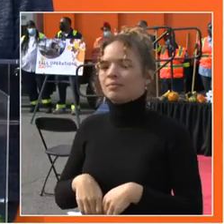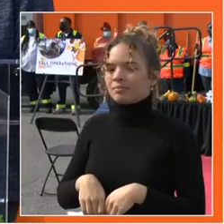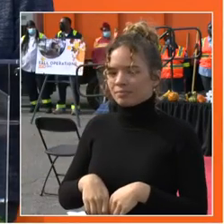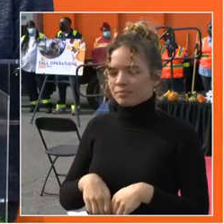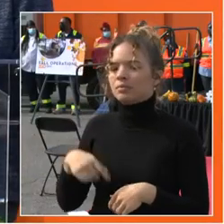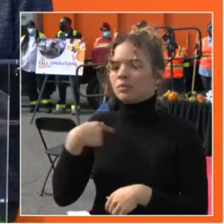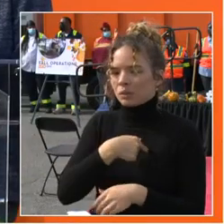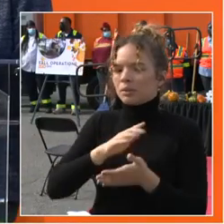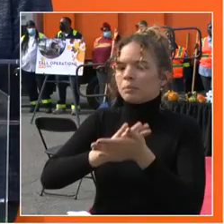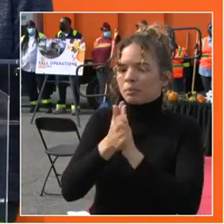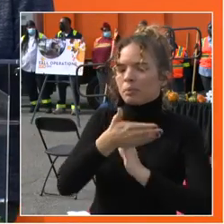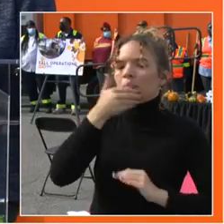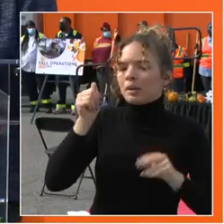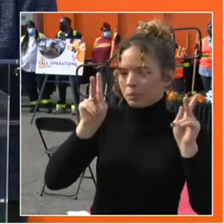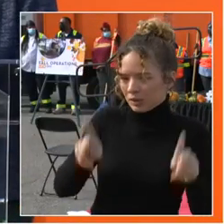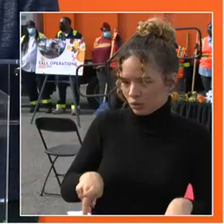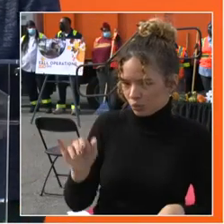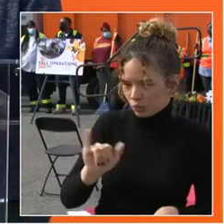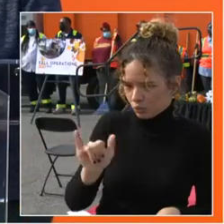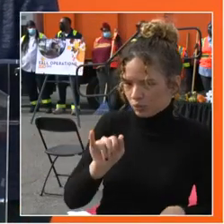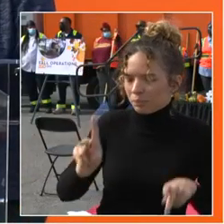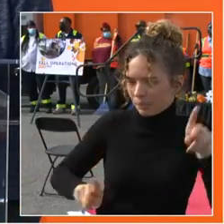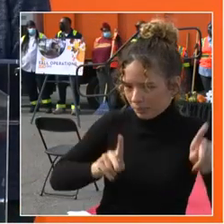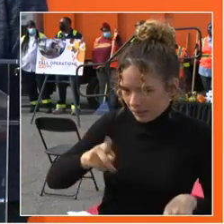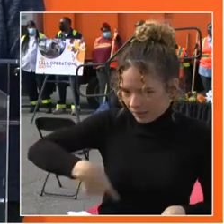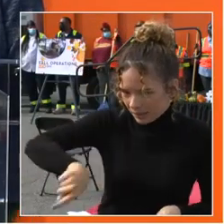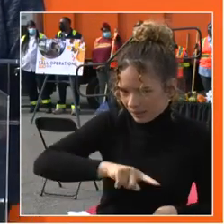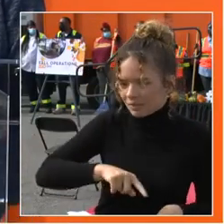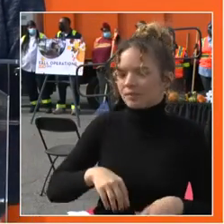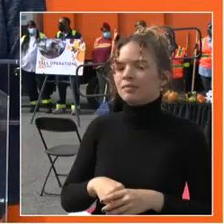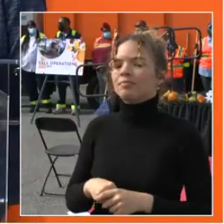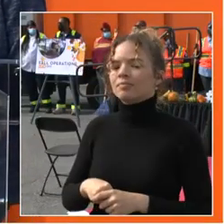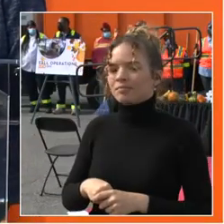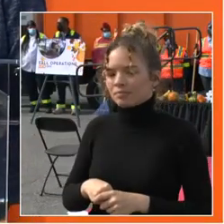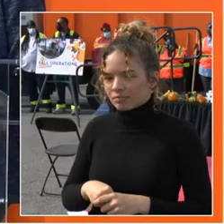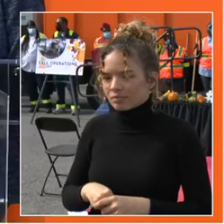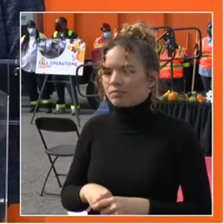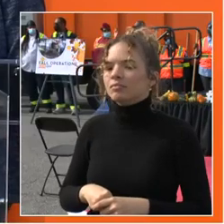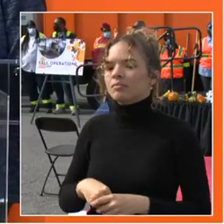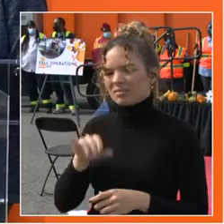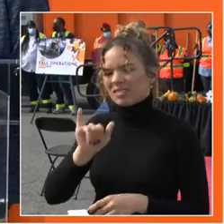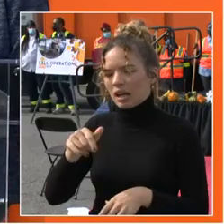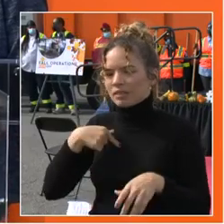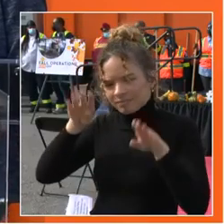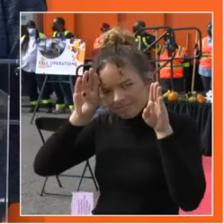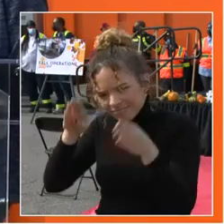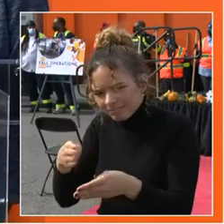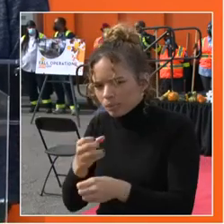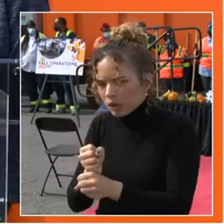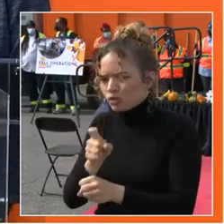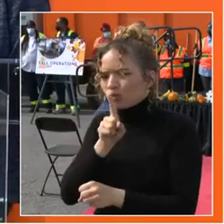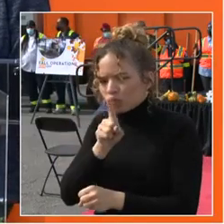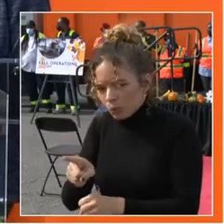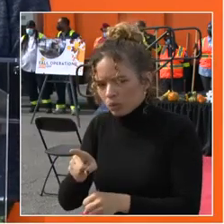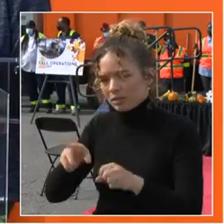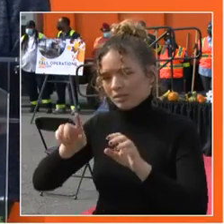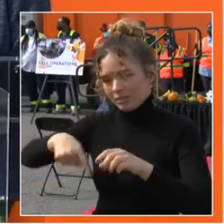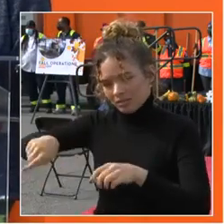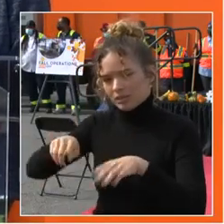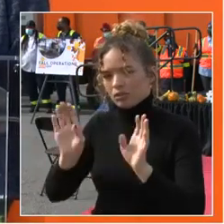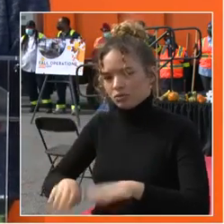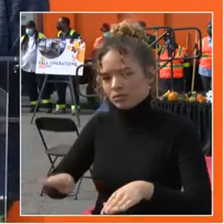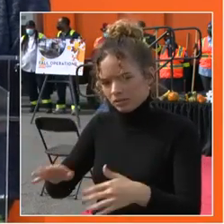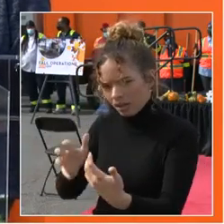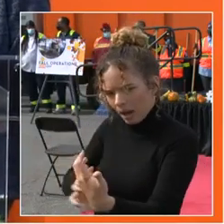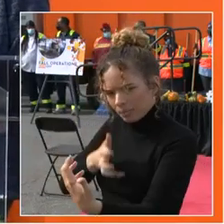school. And we've been very focused on making sure we're meeting our children where we are.